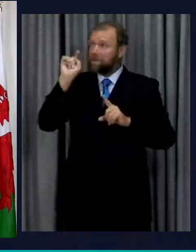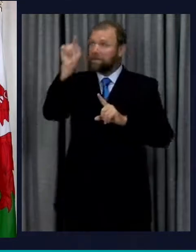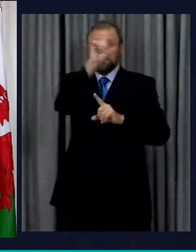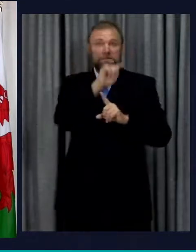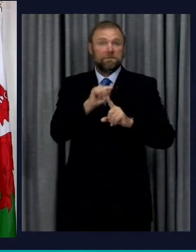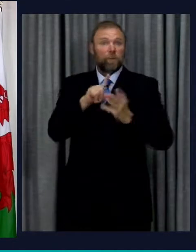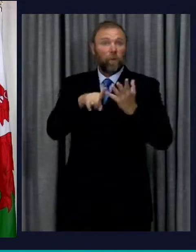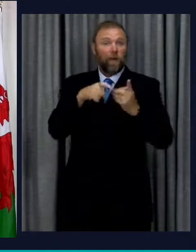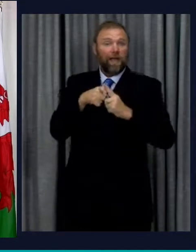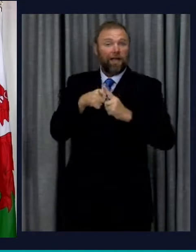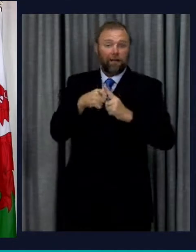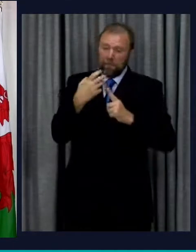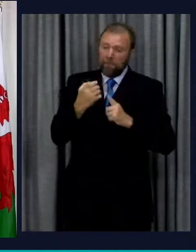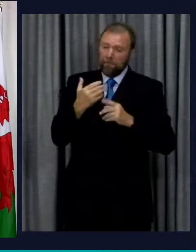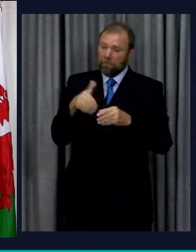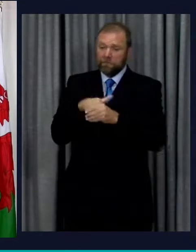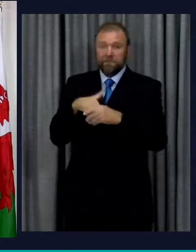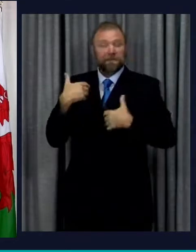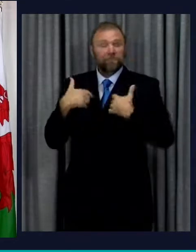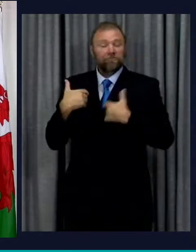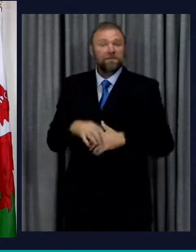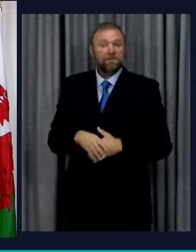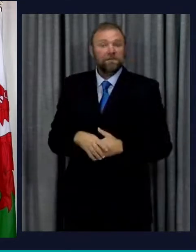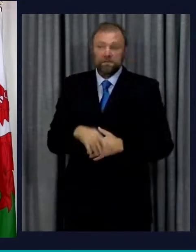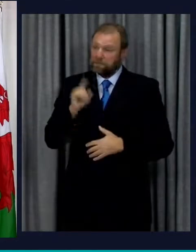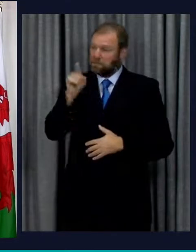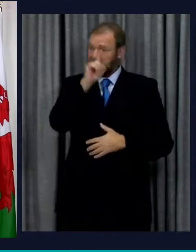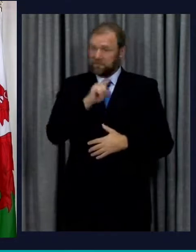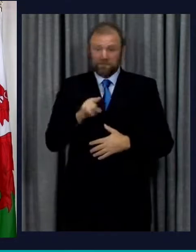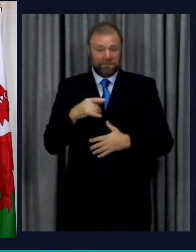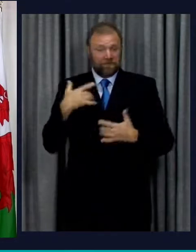in every part of the UK and beyond have a stake in the